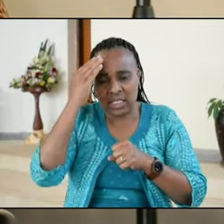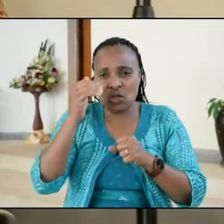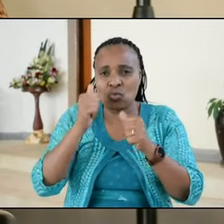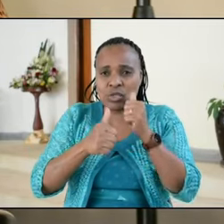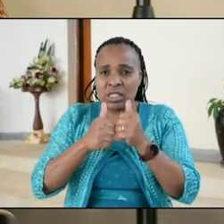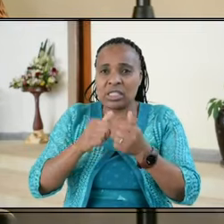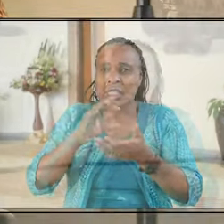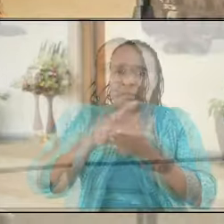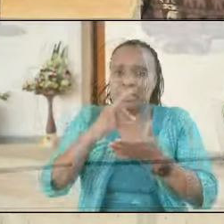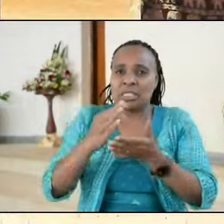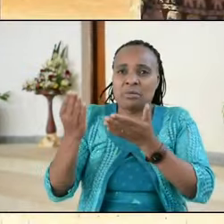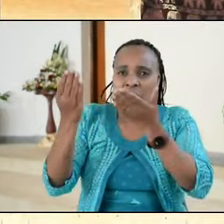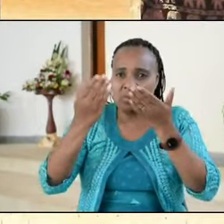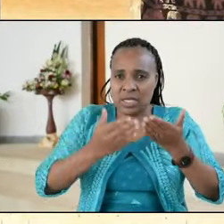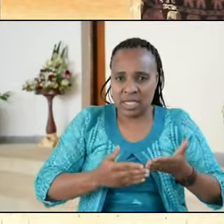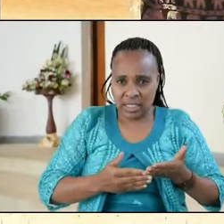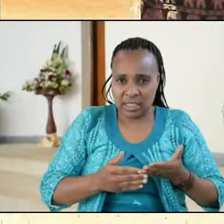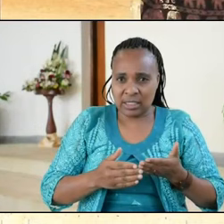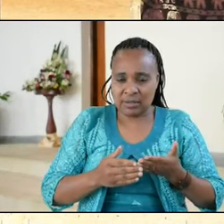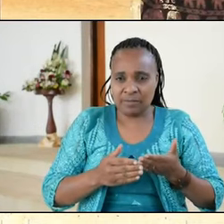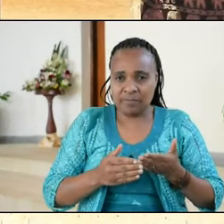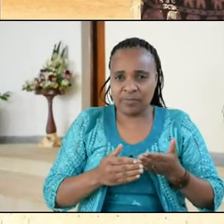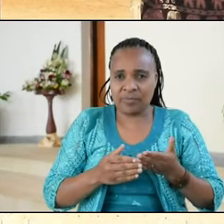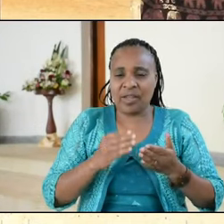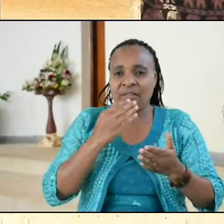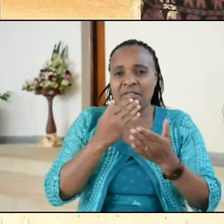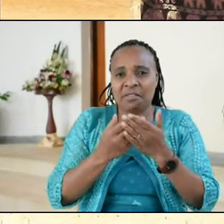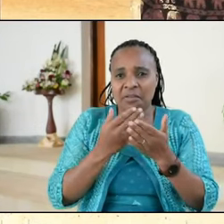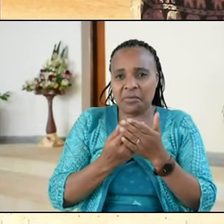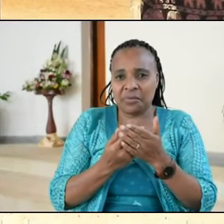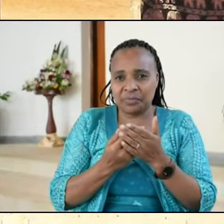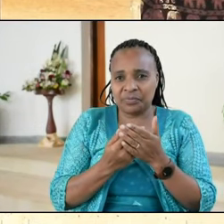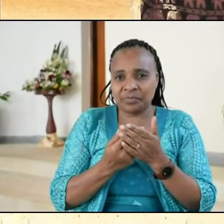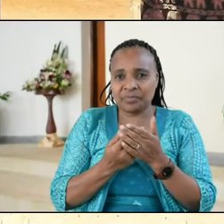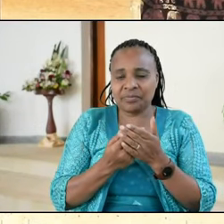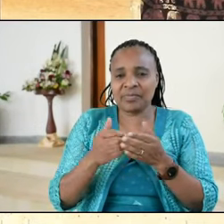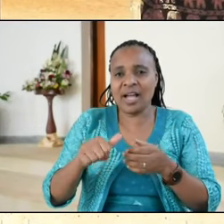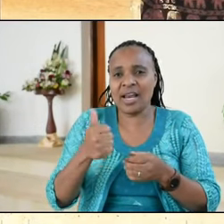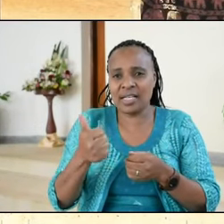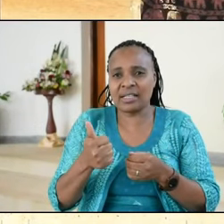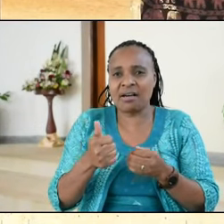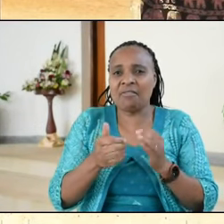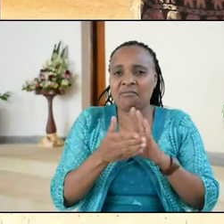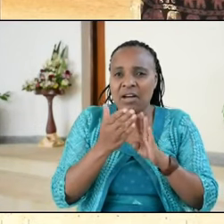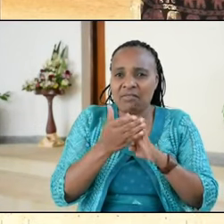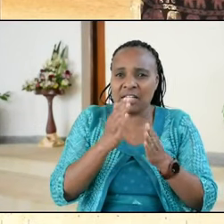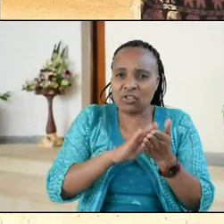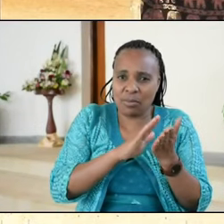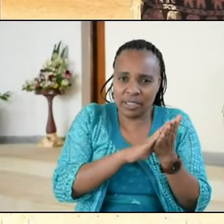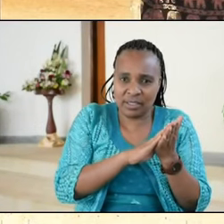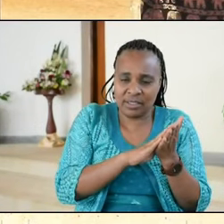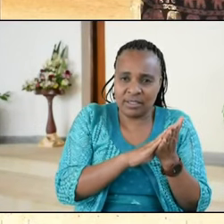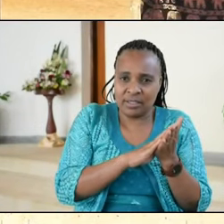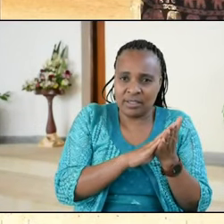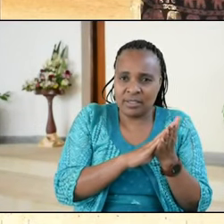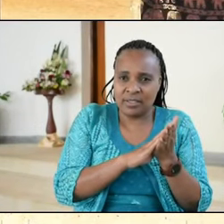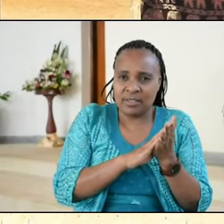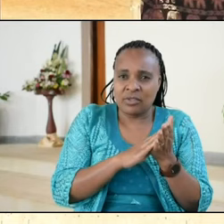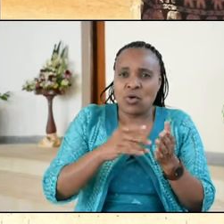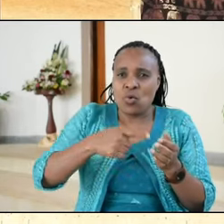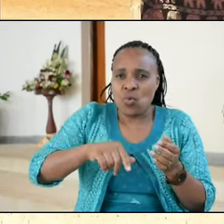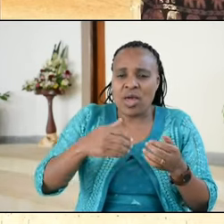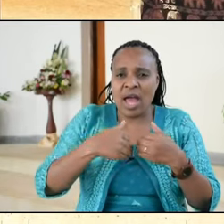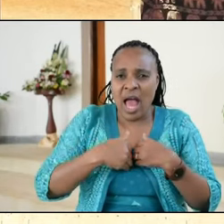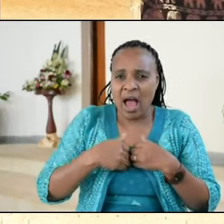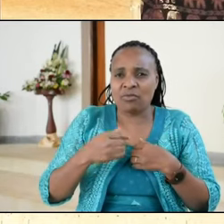it. Thank you, Esther. Thank you, panelists. Yes, Jack, you want to add something? Another quick comment. We have also